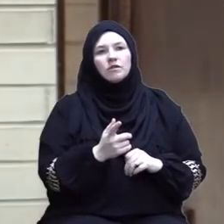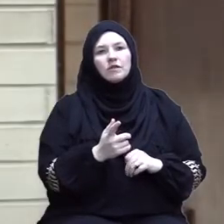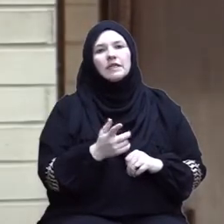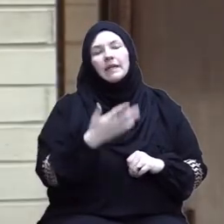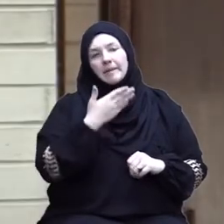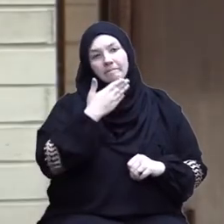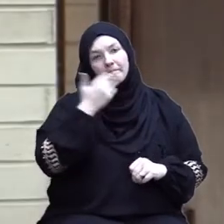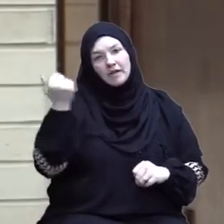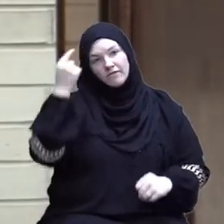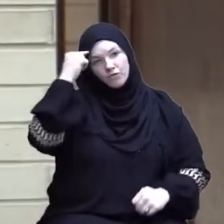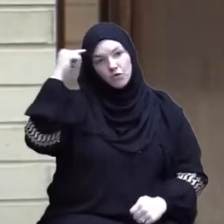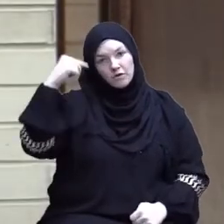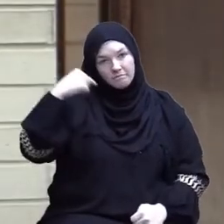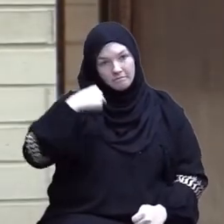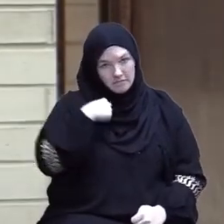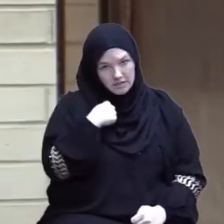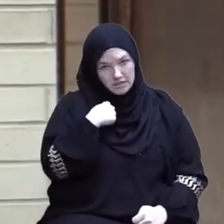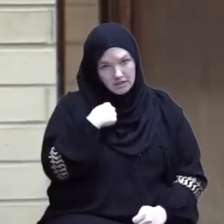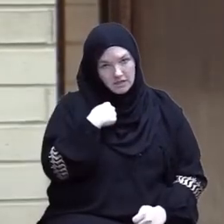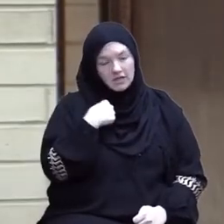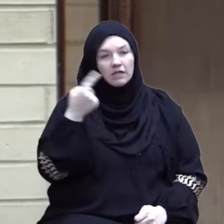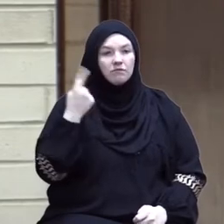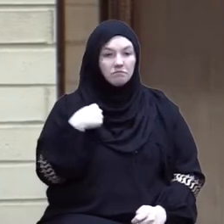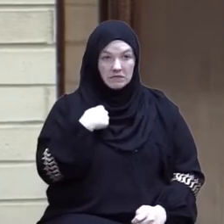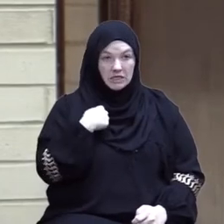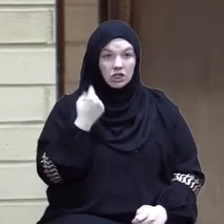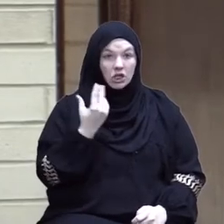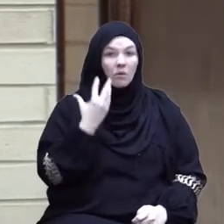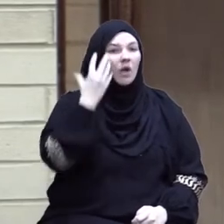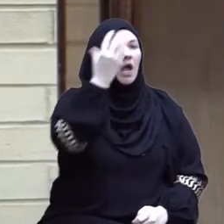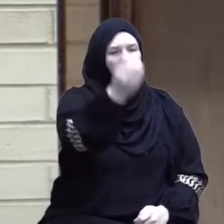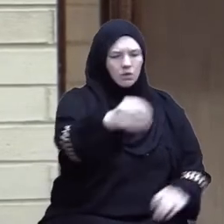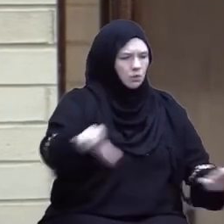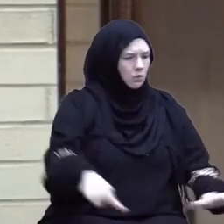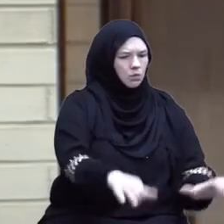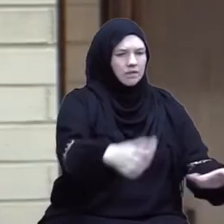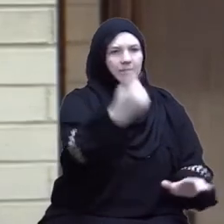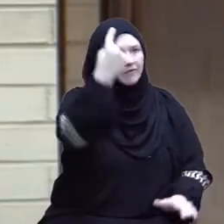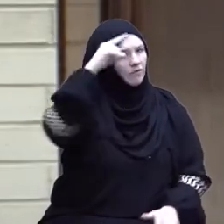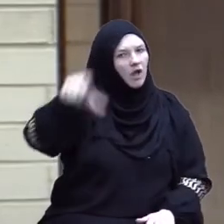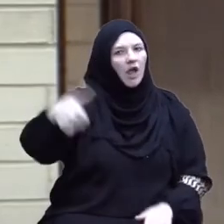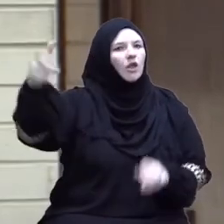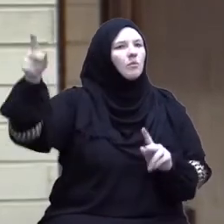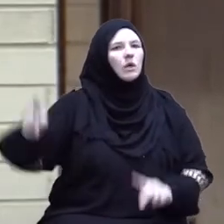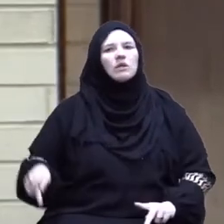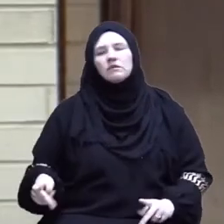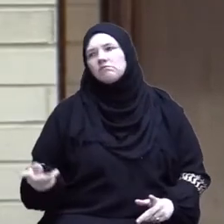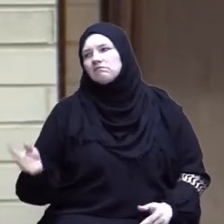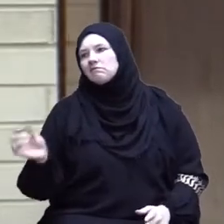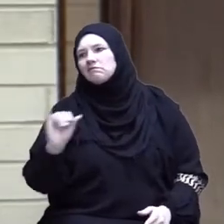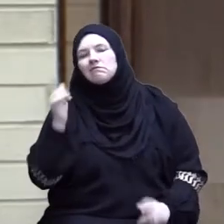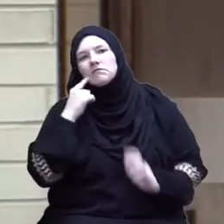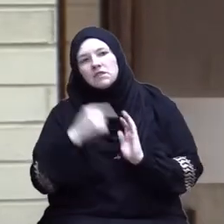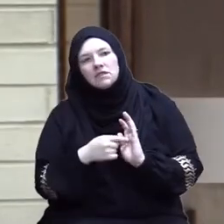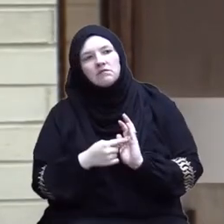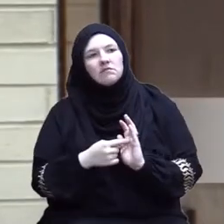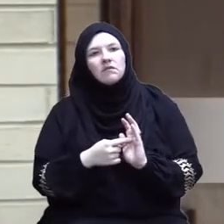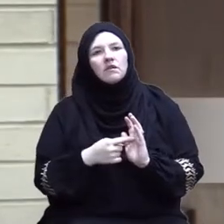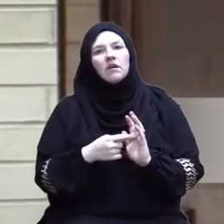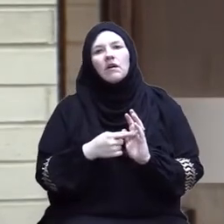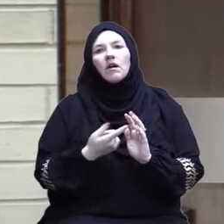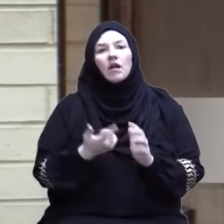him, to help him get something done. Whatever this is, as simple as giving him